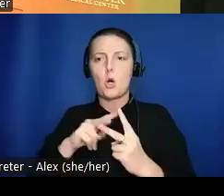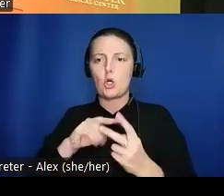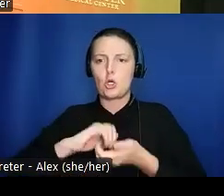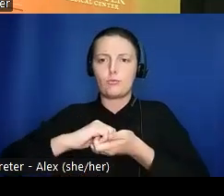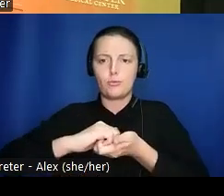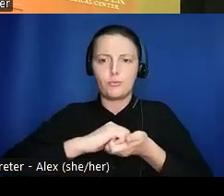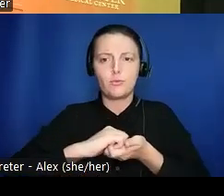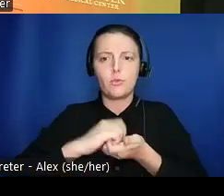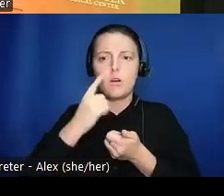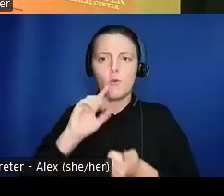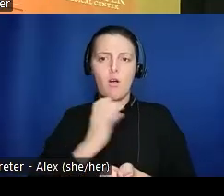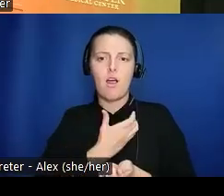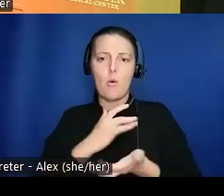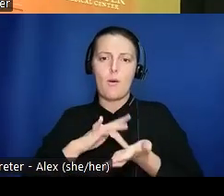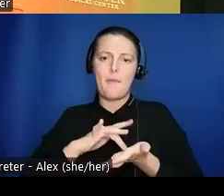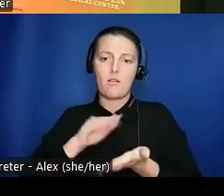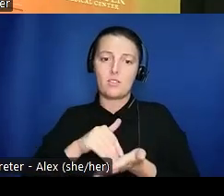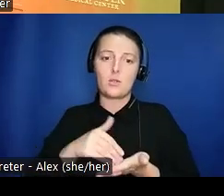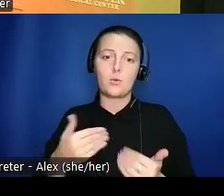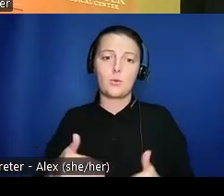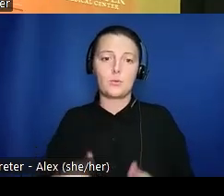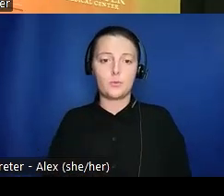medical center.